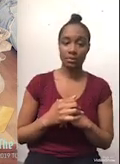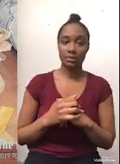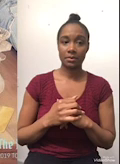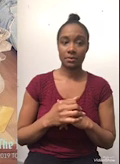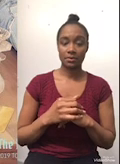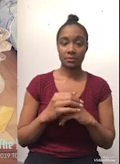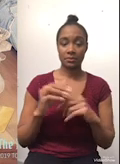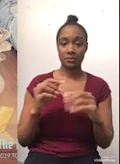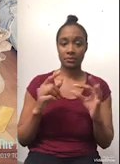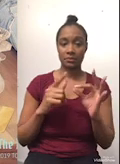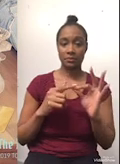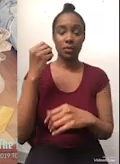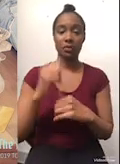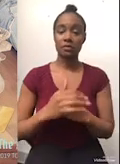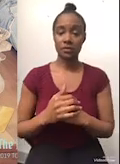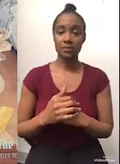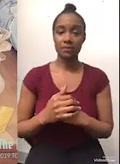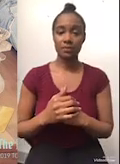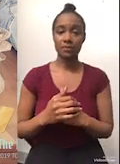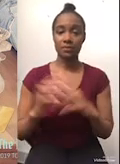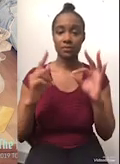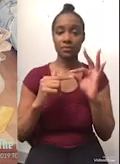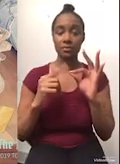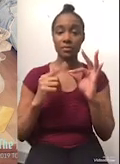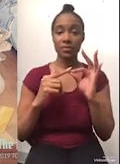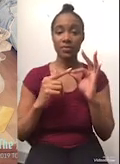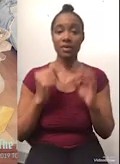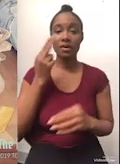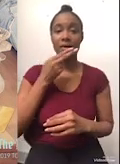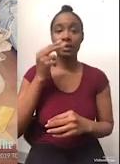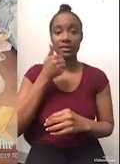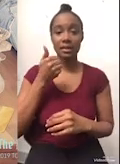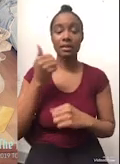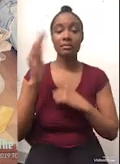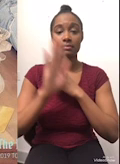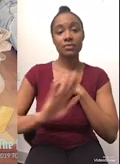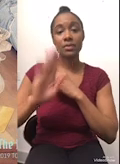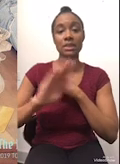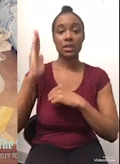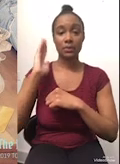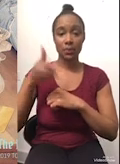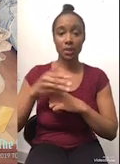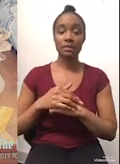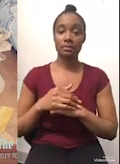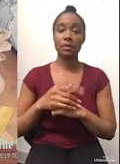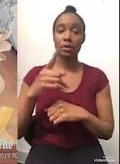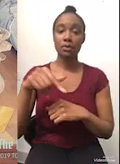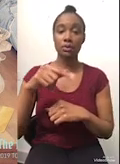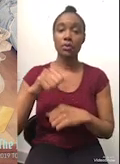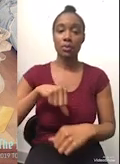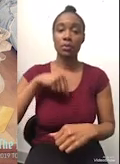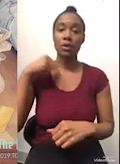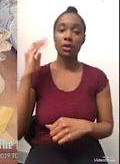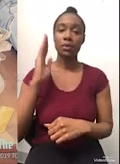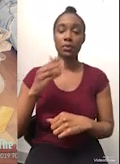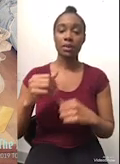keep our Honey10 safe until the end. Keep our Honey10 safe until the end. We'll work hard to make you guys proud to be supporting us.